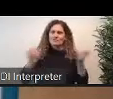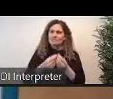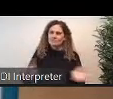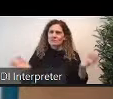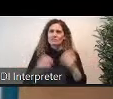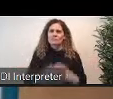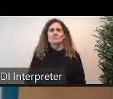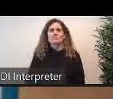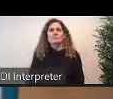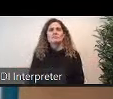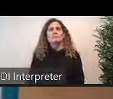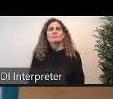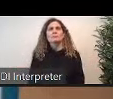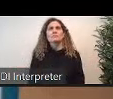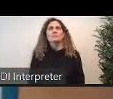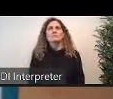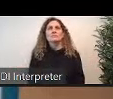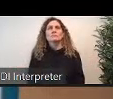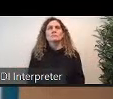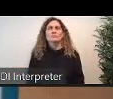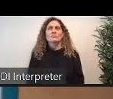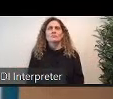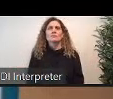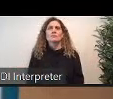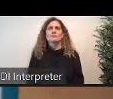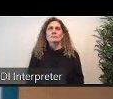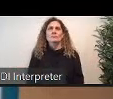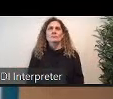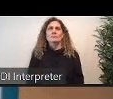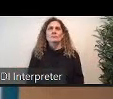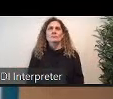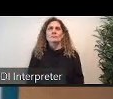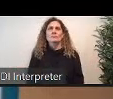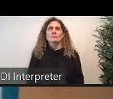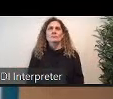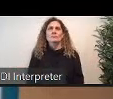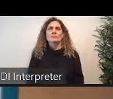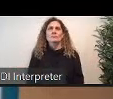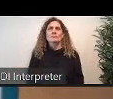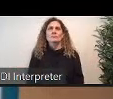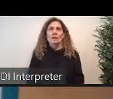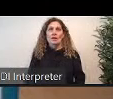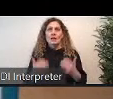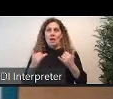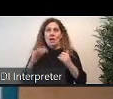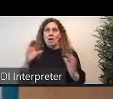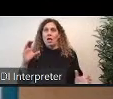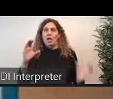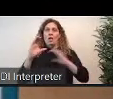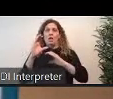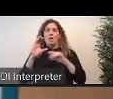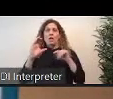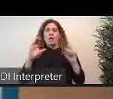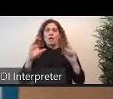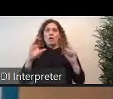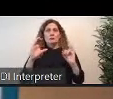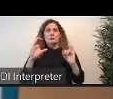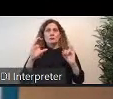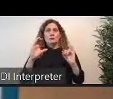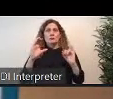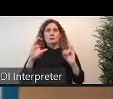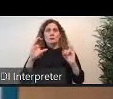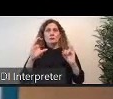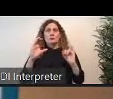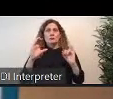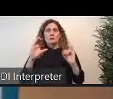to increase, especially as a new vaccine provider like Johnson & Johnson is potentially coming to market within